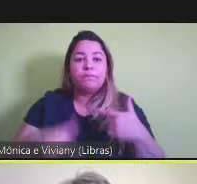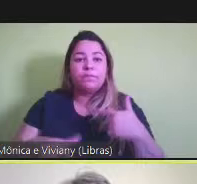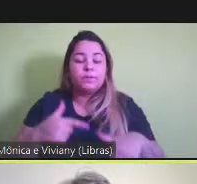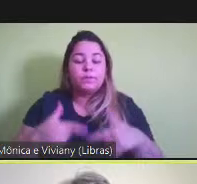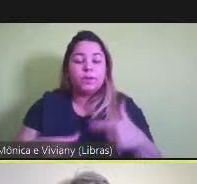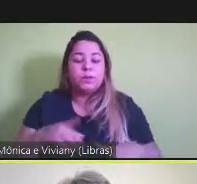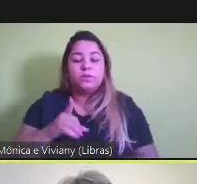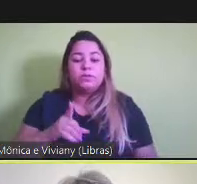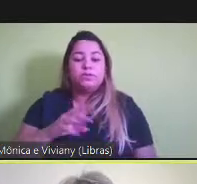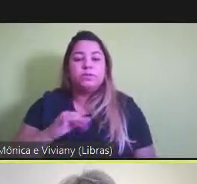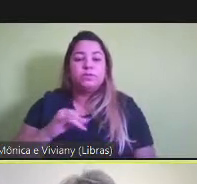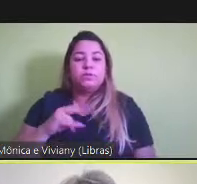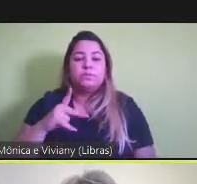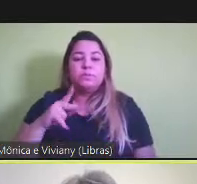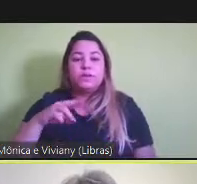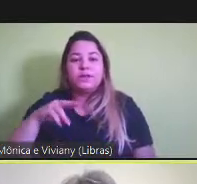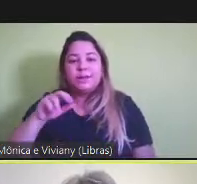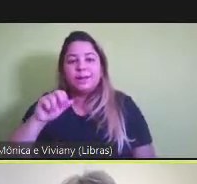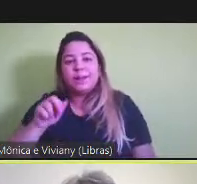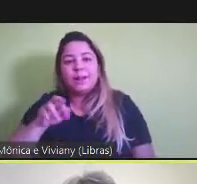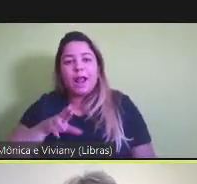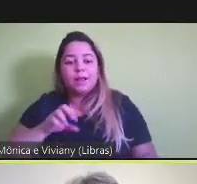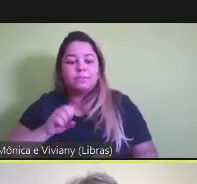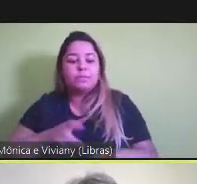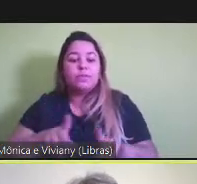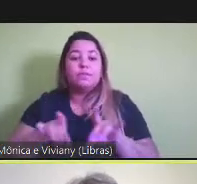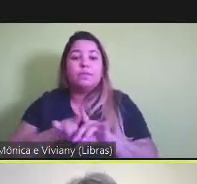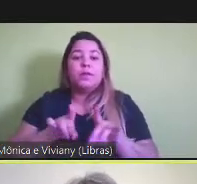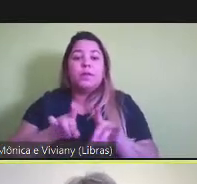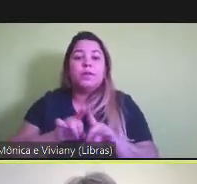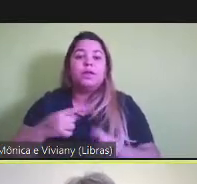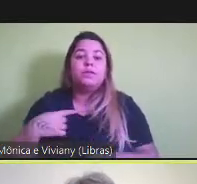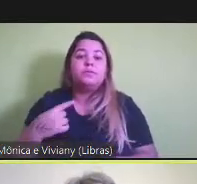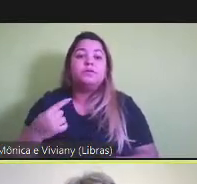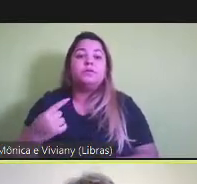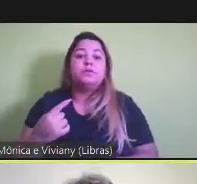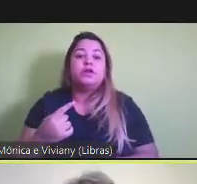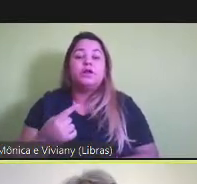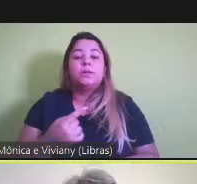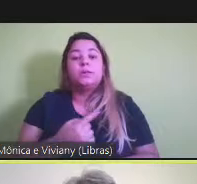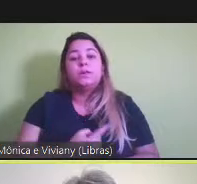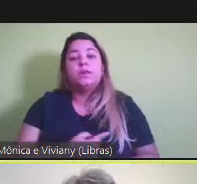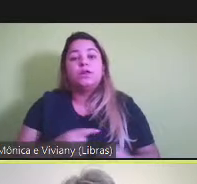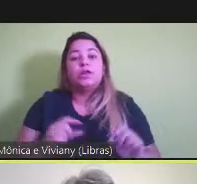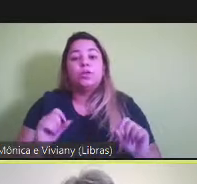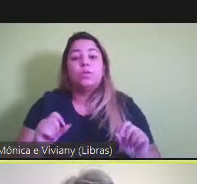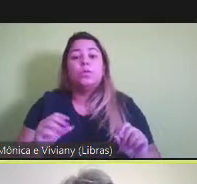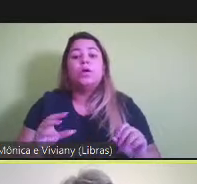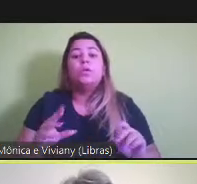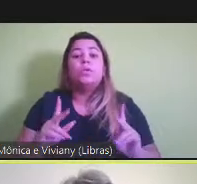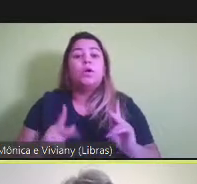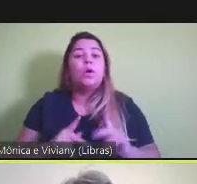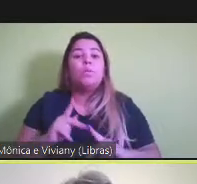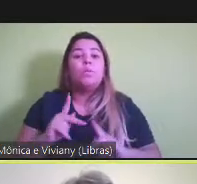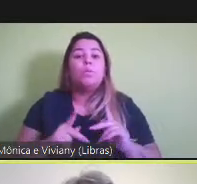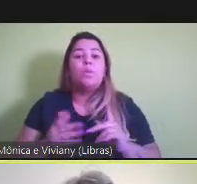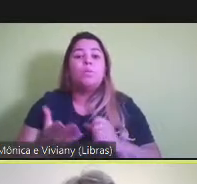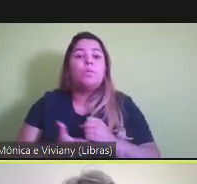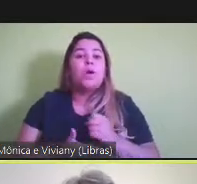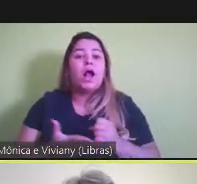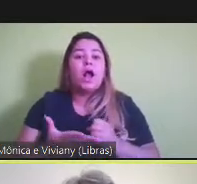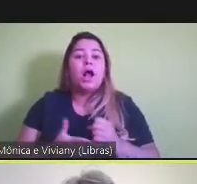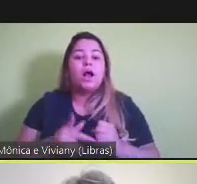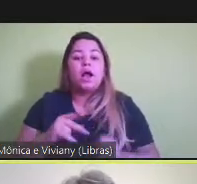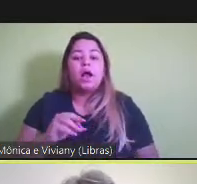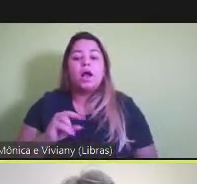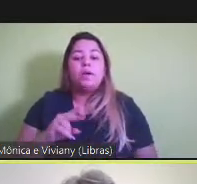Marina in the examples mentioned by her. And that is the place that I think we can say what